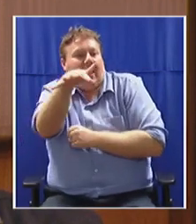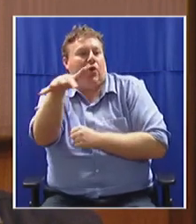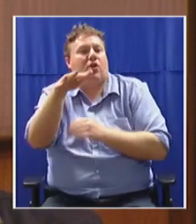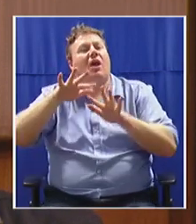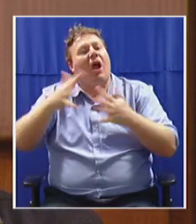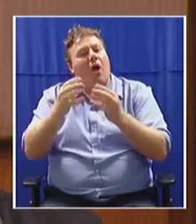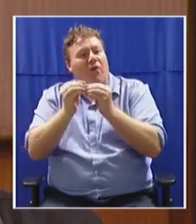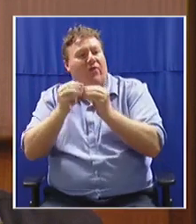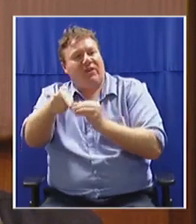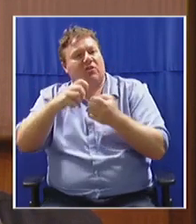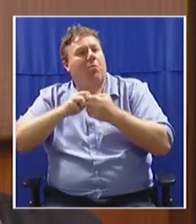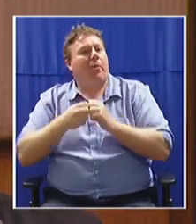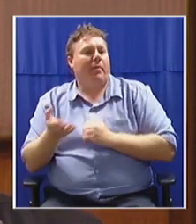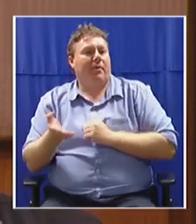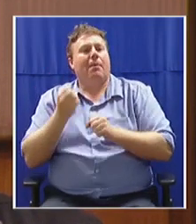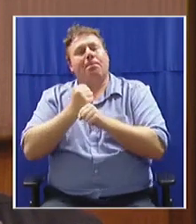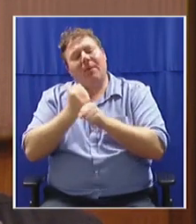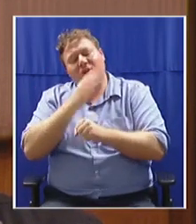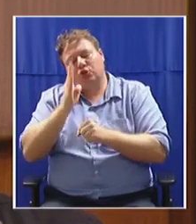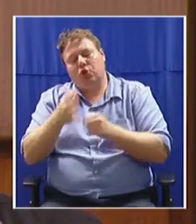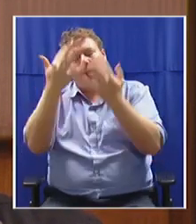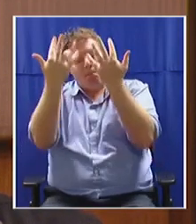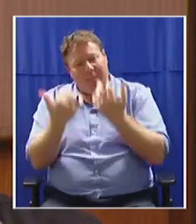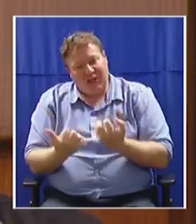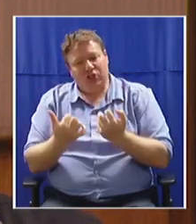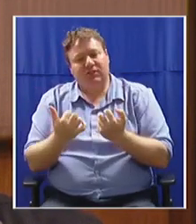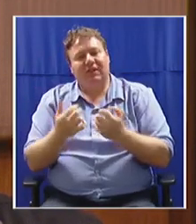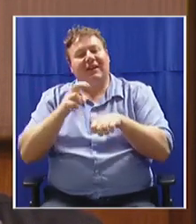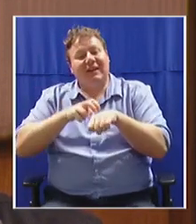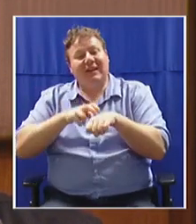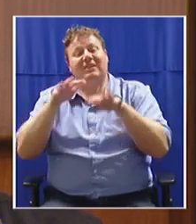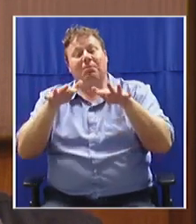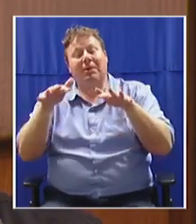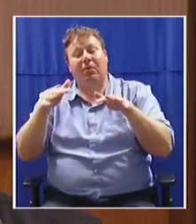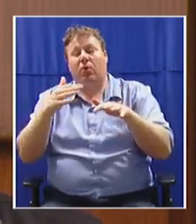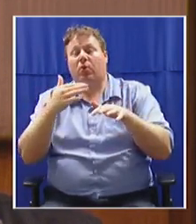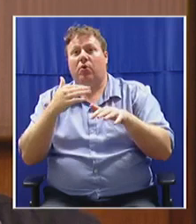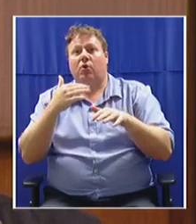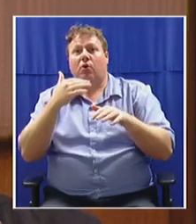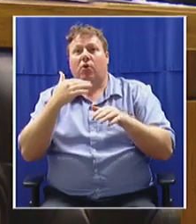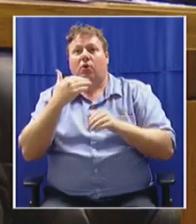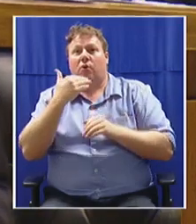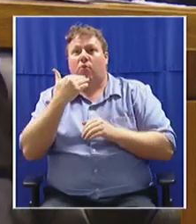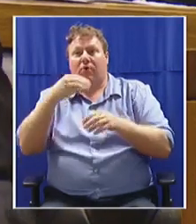problem and ensuring that the budget process takes the needs of the people That was in the the community? question. Thank you.